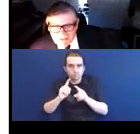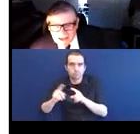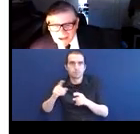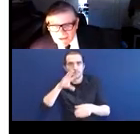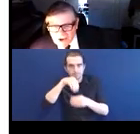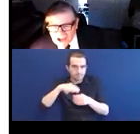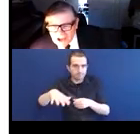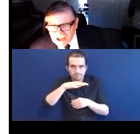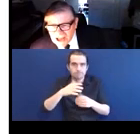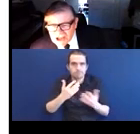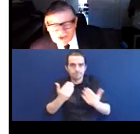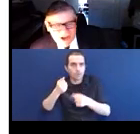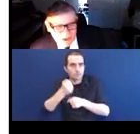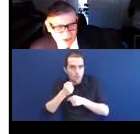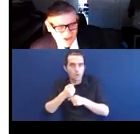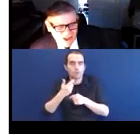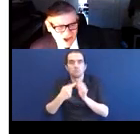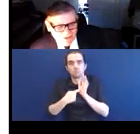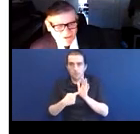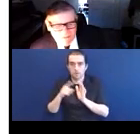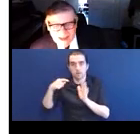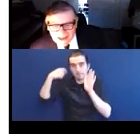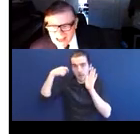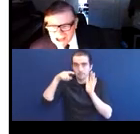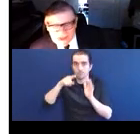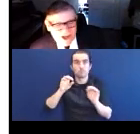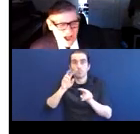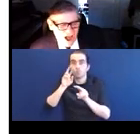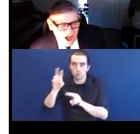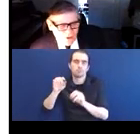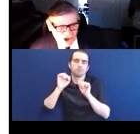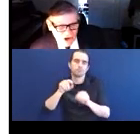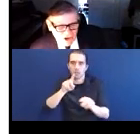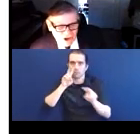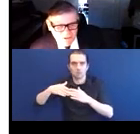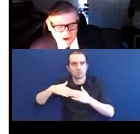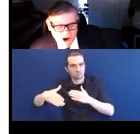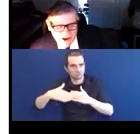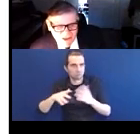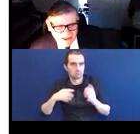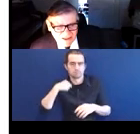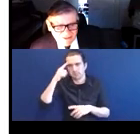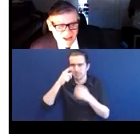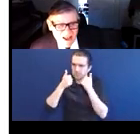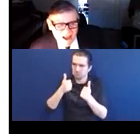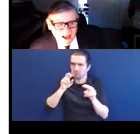Mainstream technical vocational education training. We had the example from Bangladesh, which shows it can be very